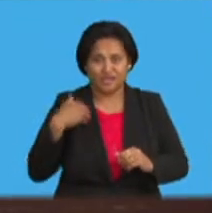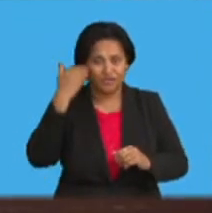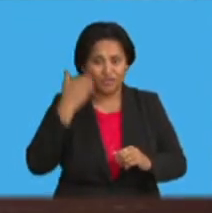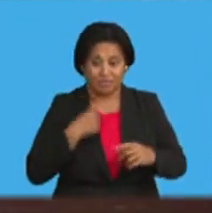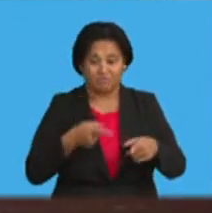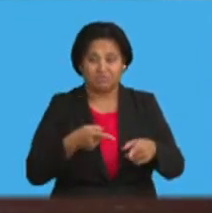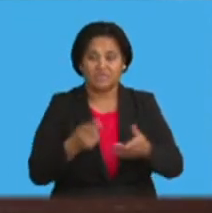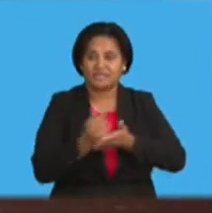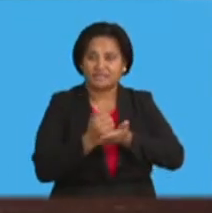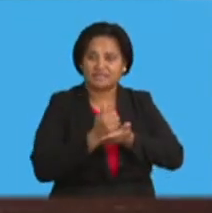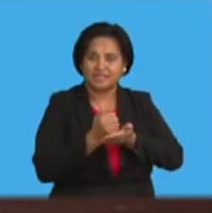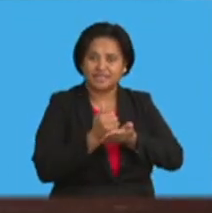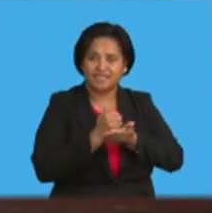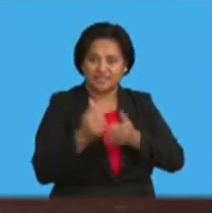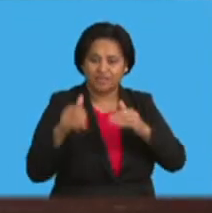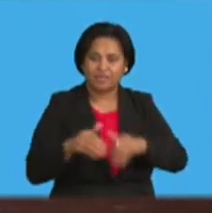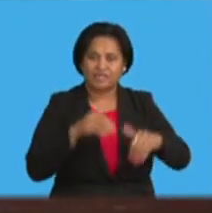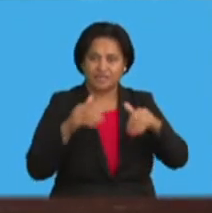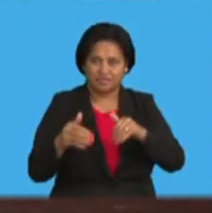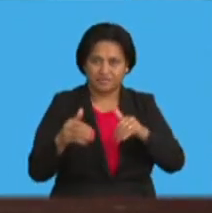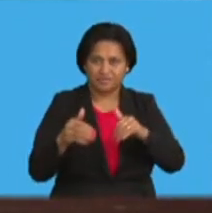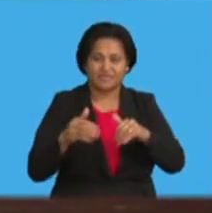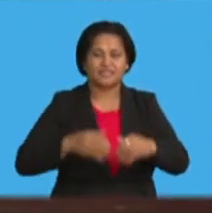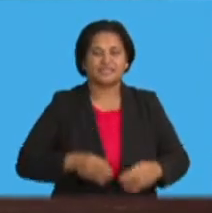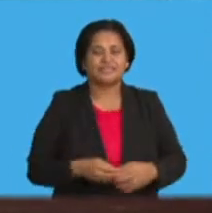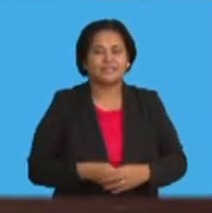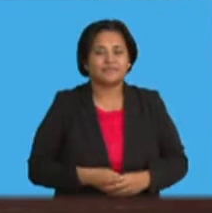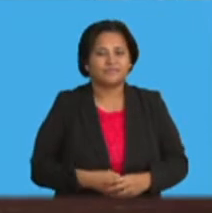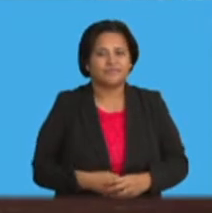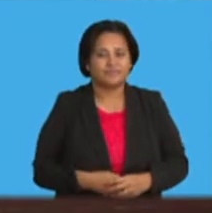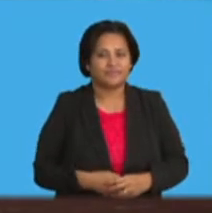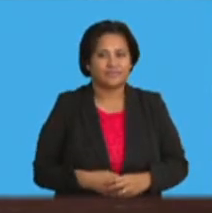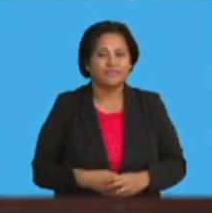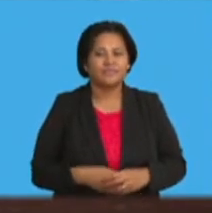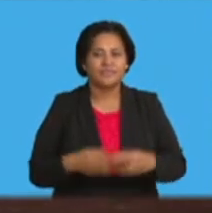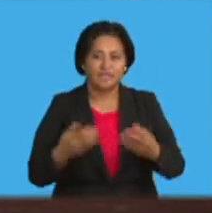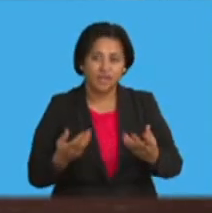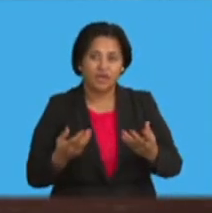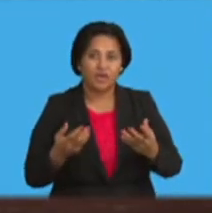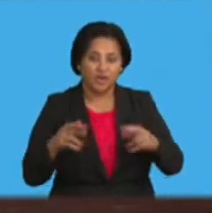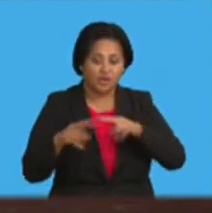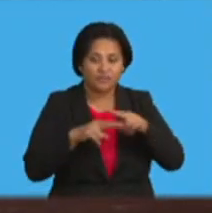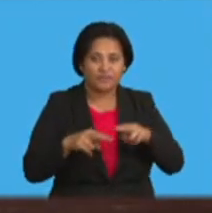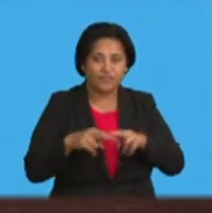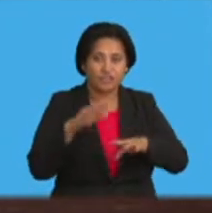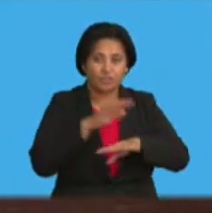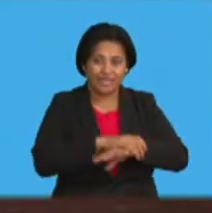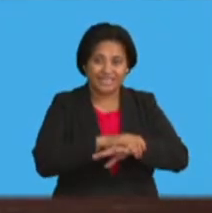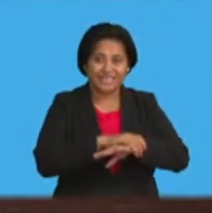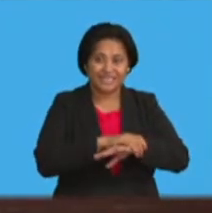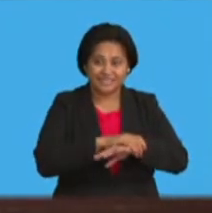participating in this centrally coordinated forum. Furthermore, Madam Speaker, the Fiji Police Force